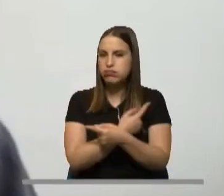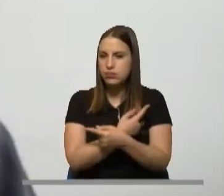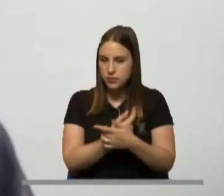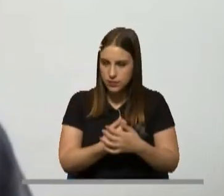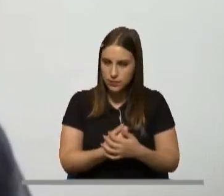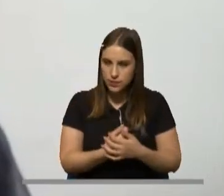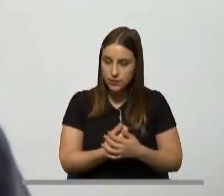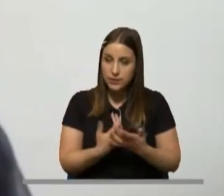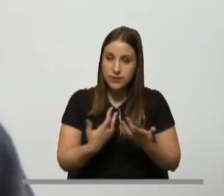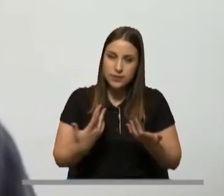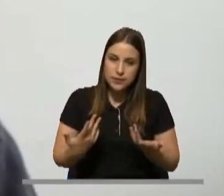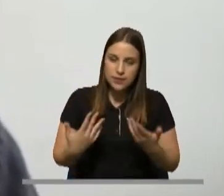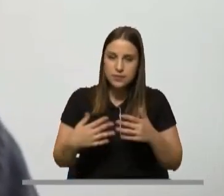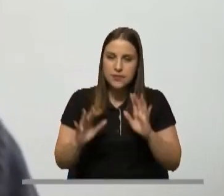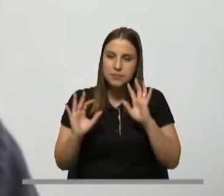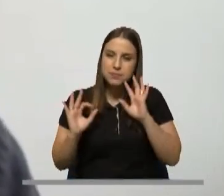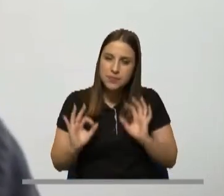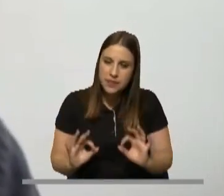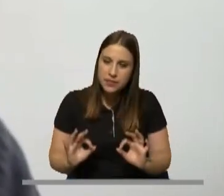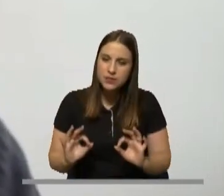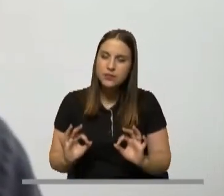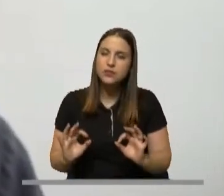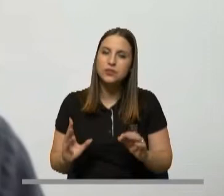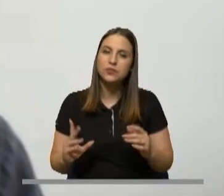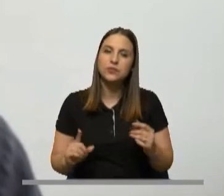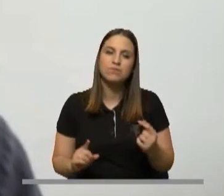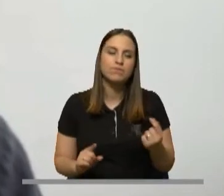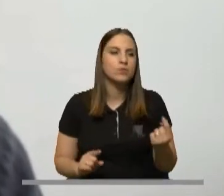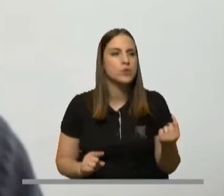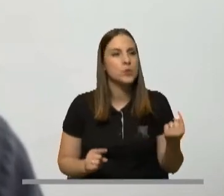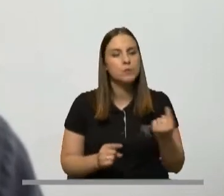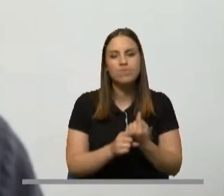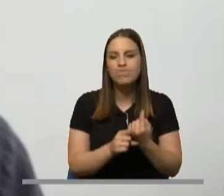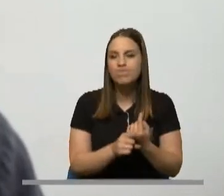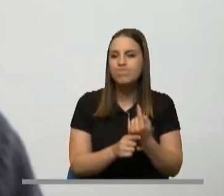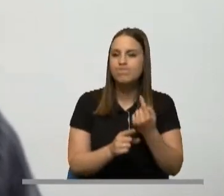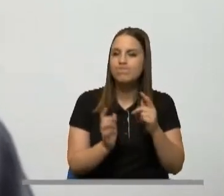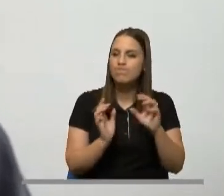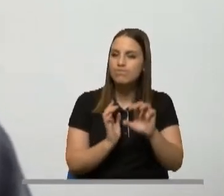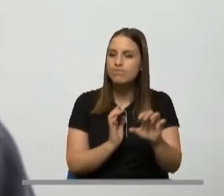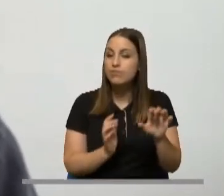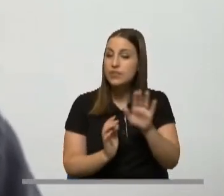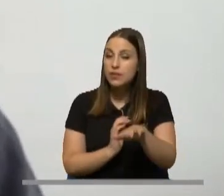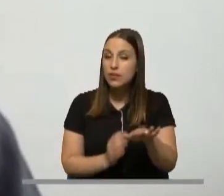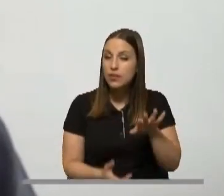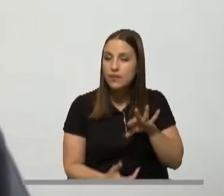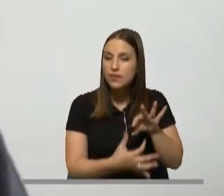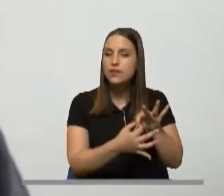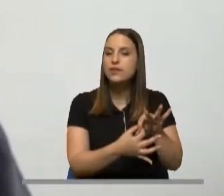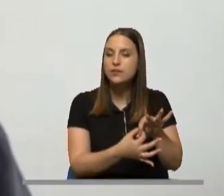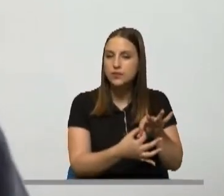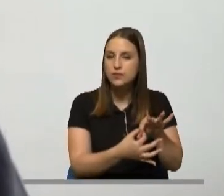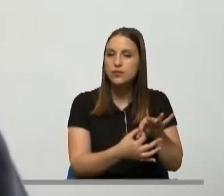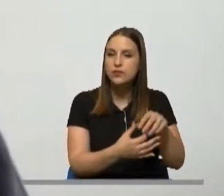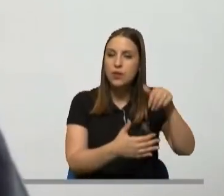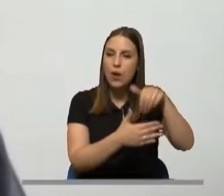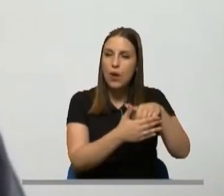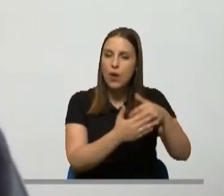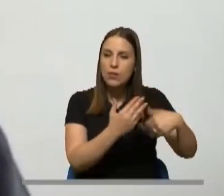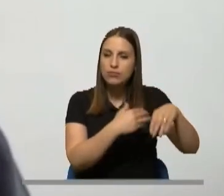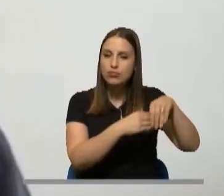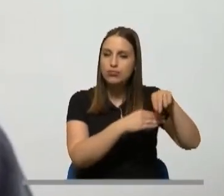not, even propositions with aspiration of scientific evidence are confronted with other